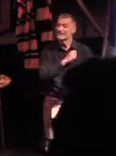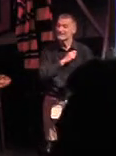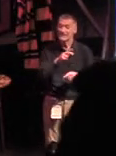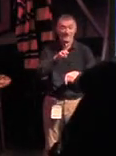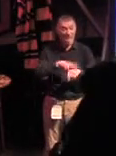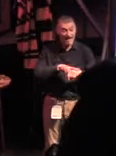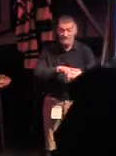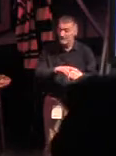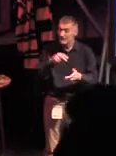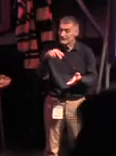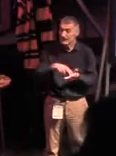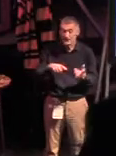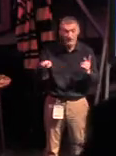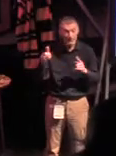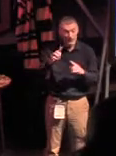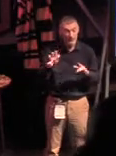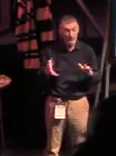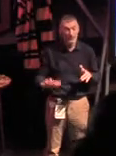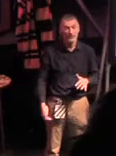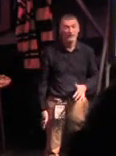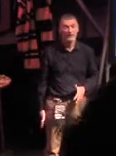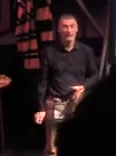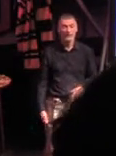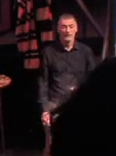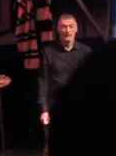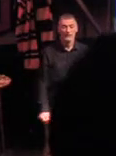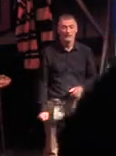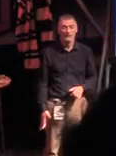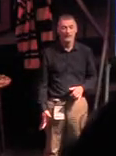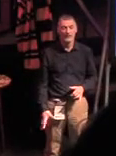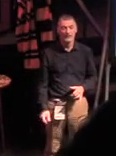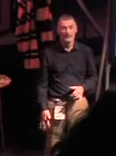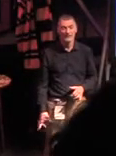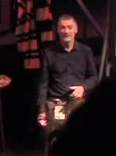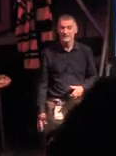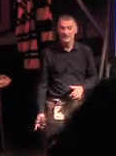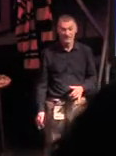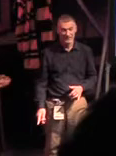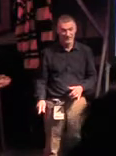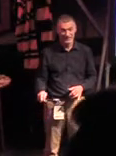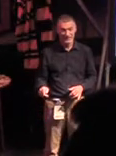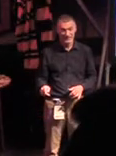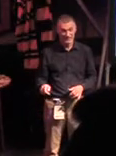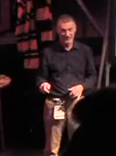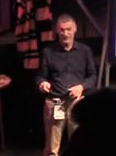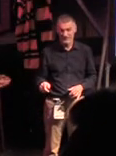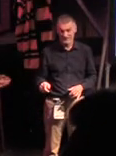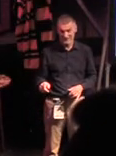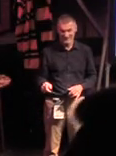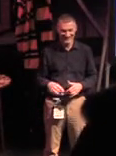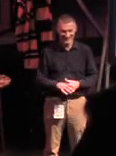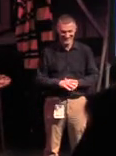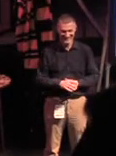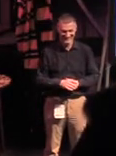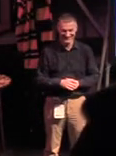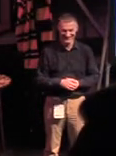them. Because these people are going to maybe be approaching you, and they're going to try to approach as many people as